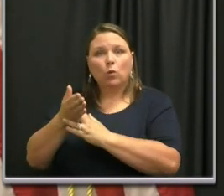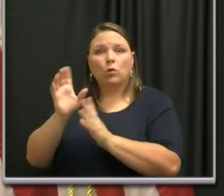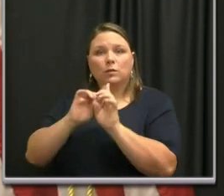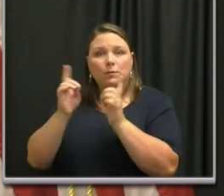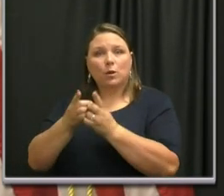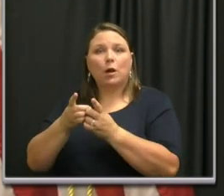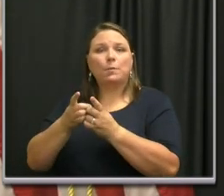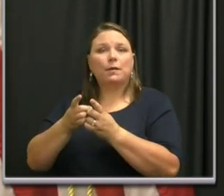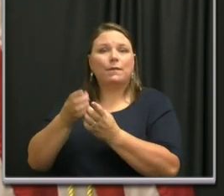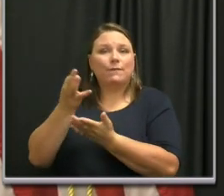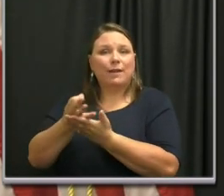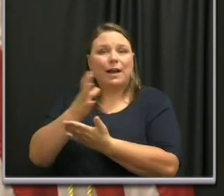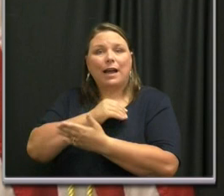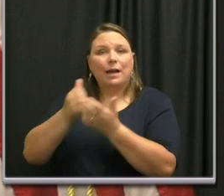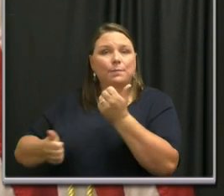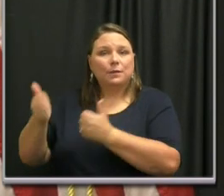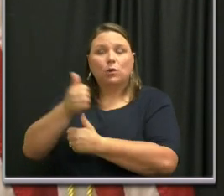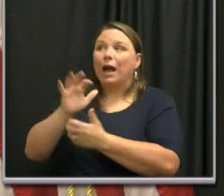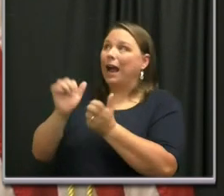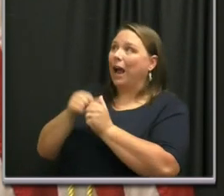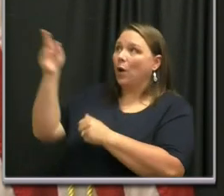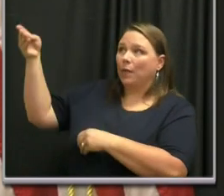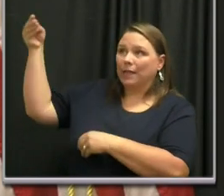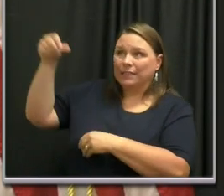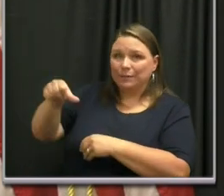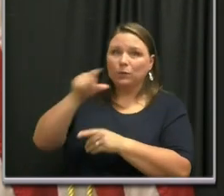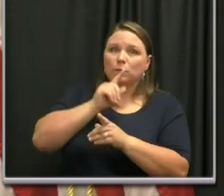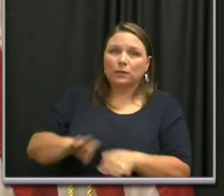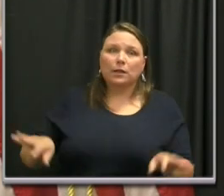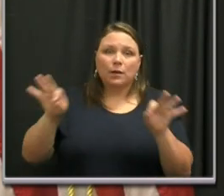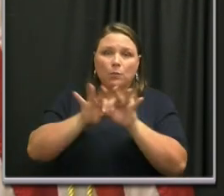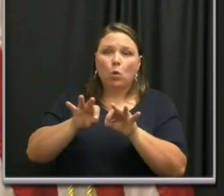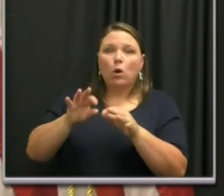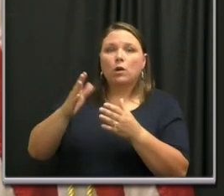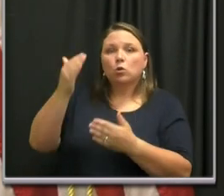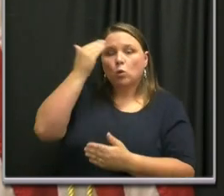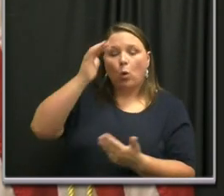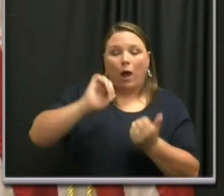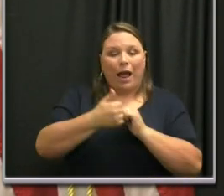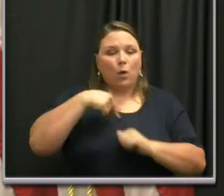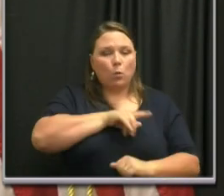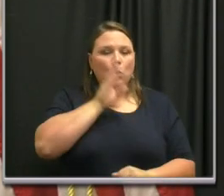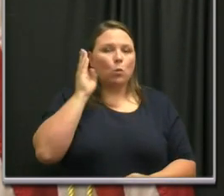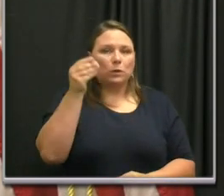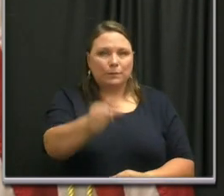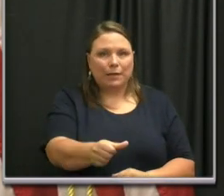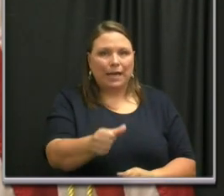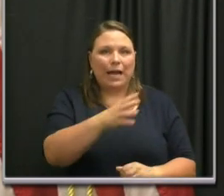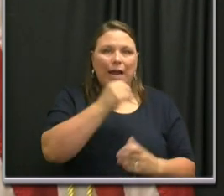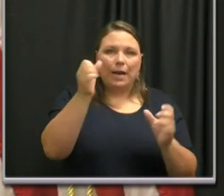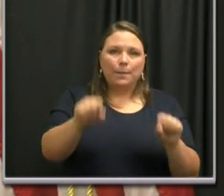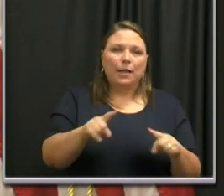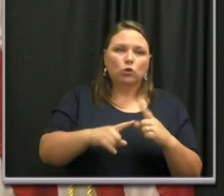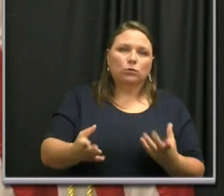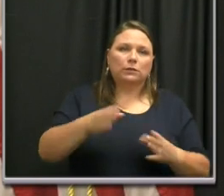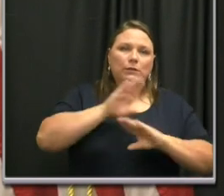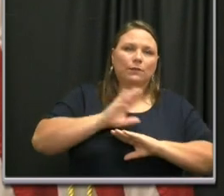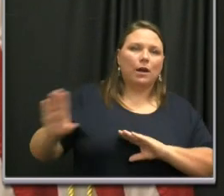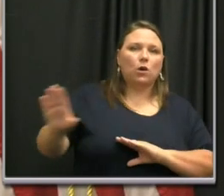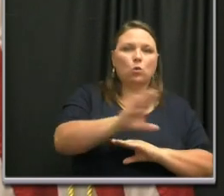and Administration. Knowing how they're going to spend it is going to inform our ability to meet community